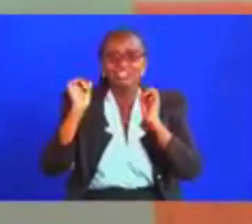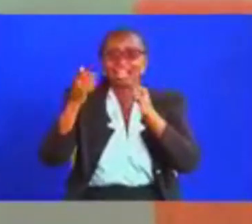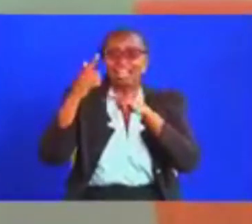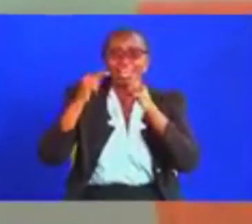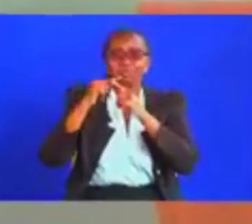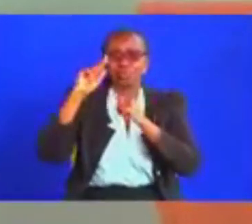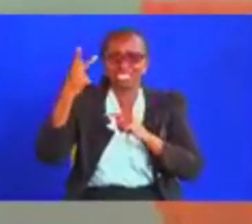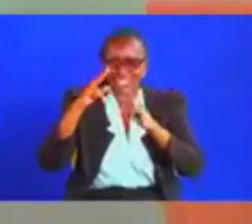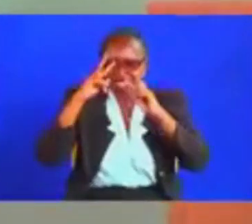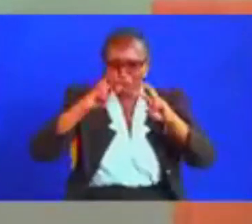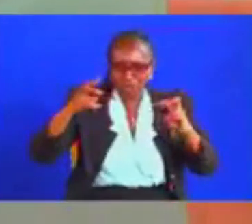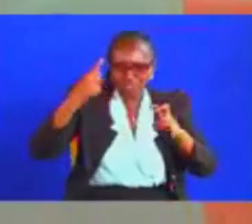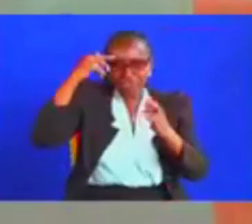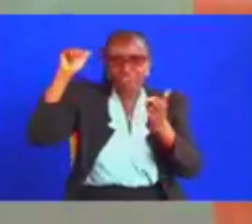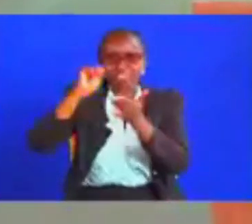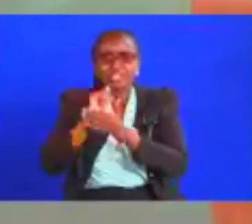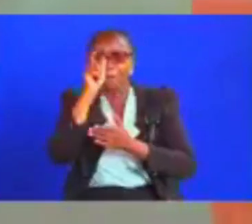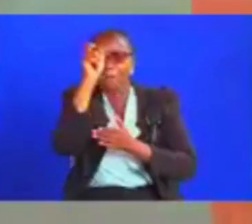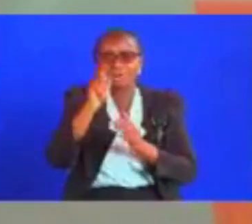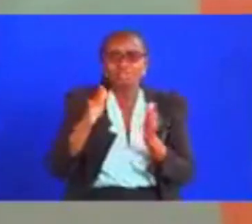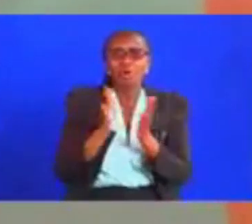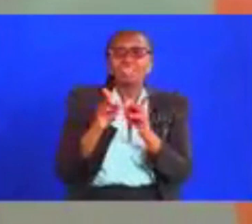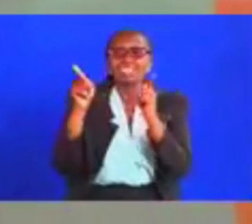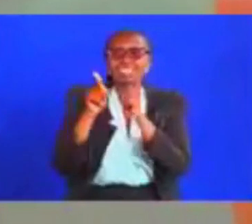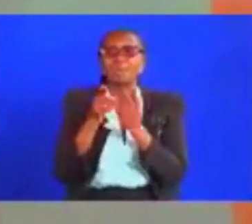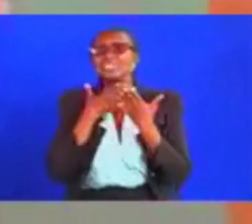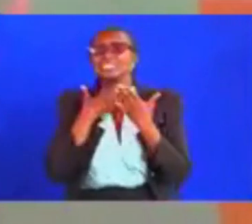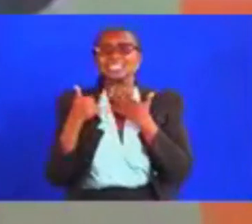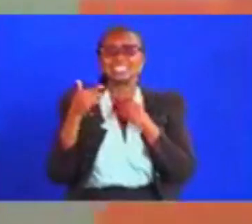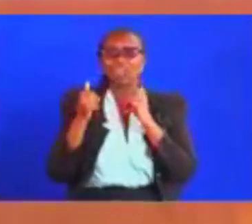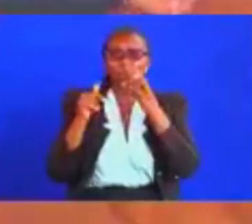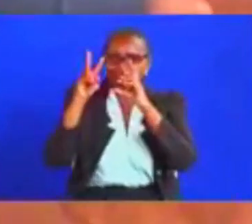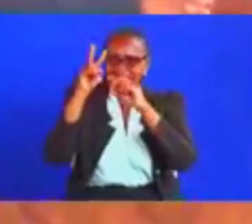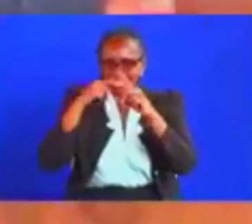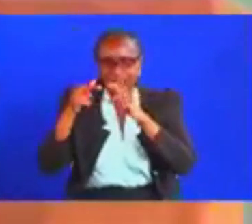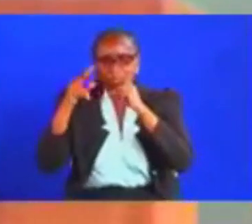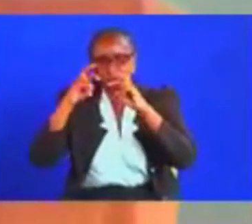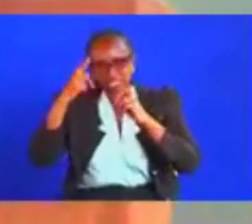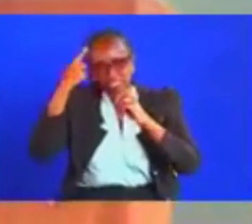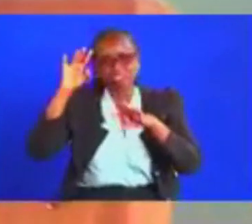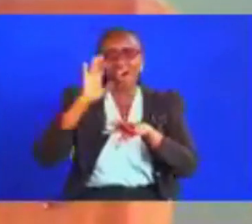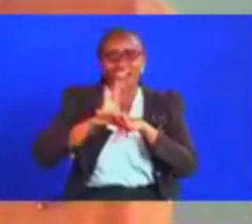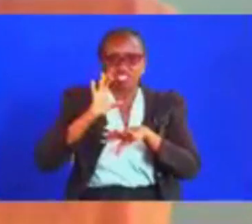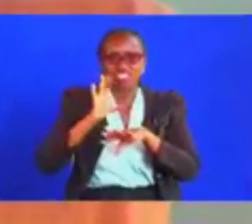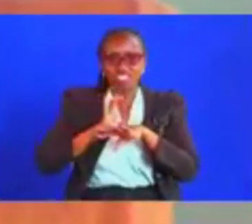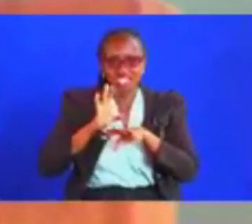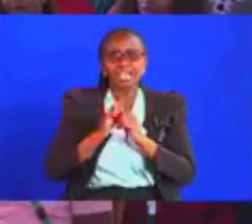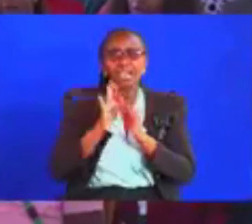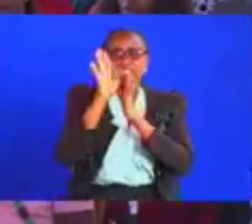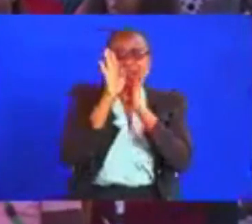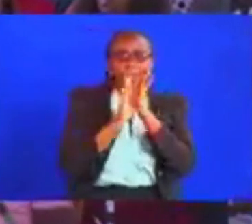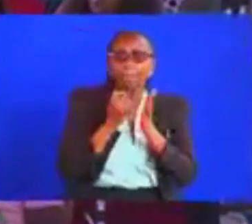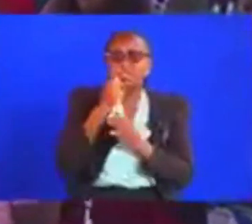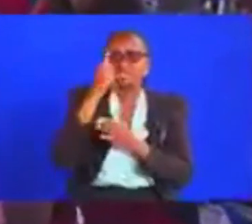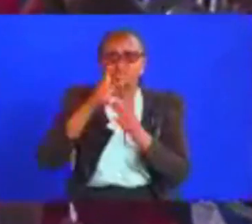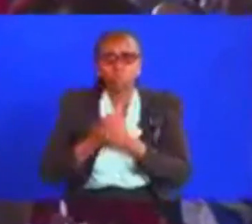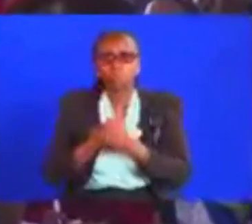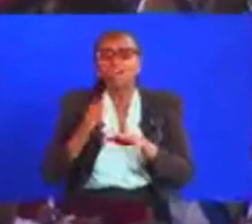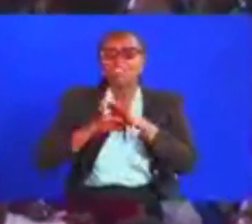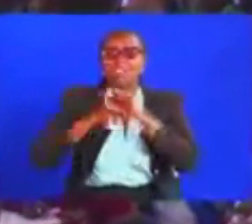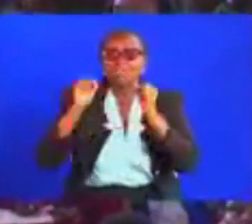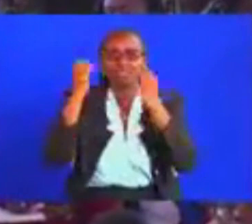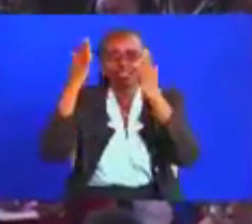to look for one person. With the same zeal, he would come looking for a congregation. The Bible says, when the